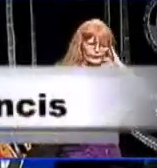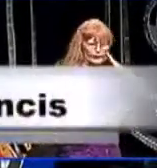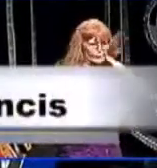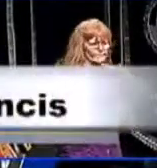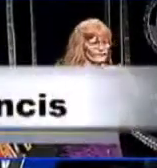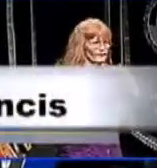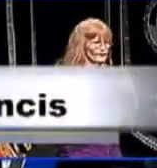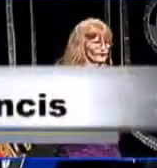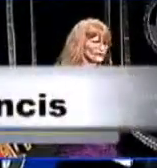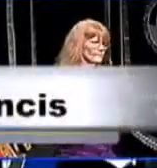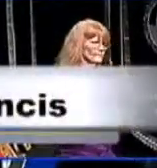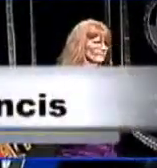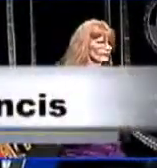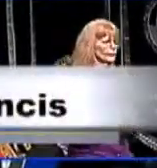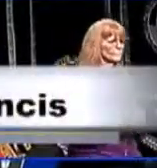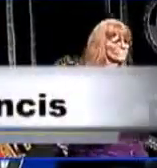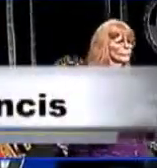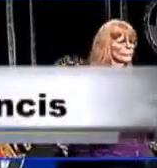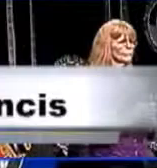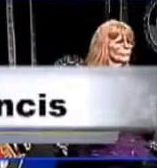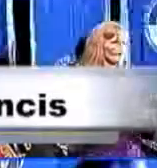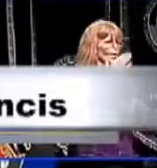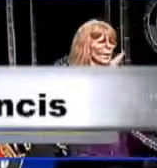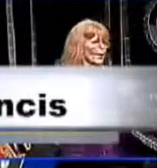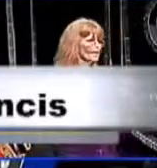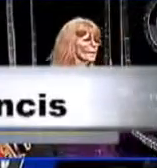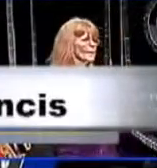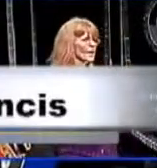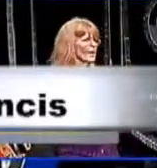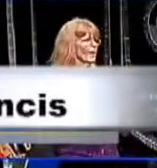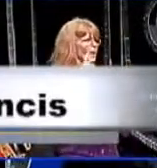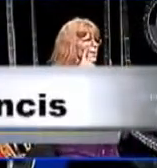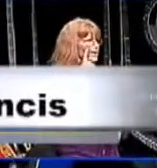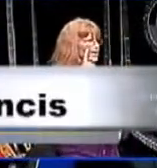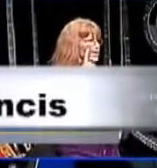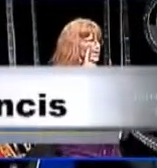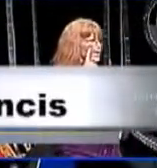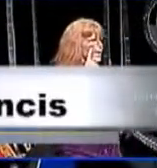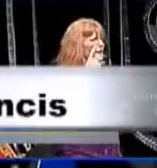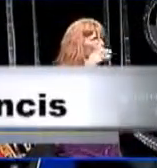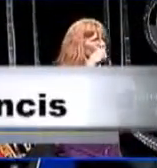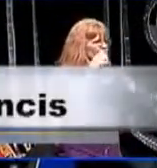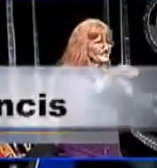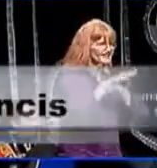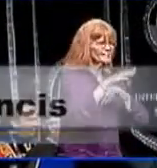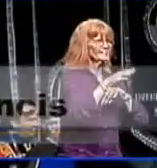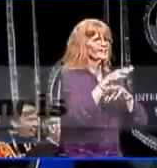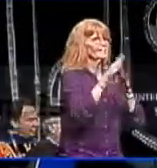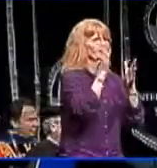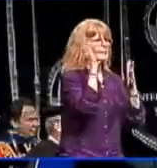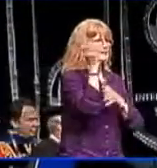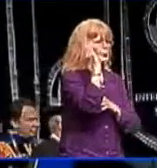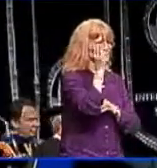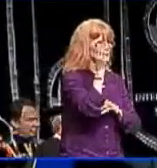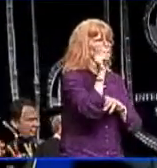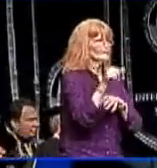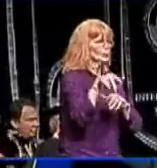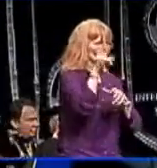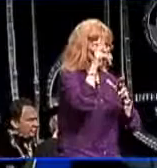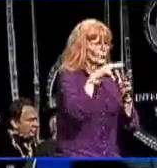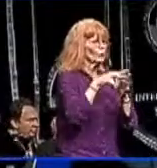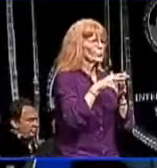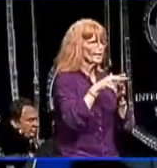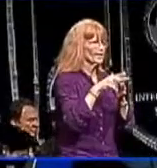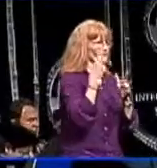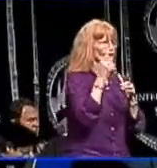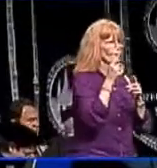afternoon. After that introduction, I'm convinced that I will send the shortest bio that we can read at a